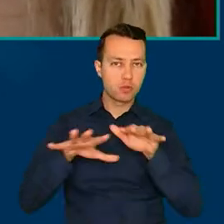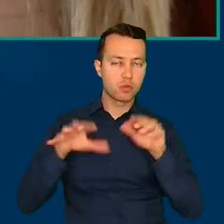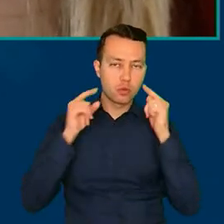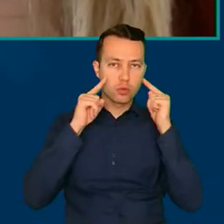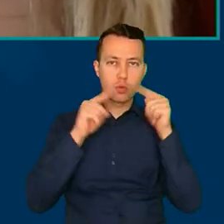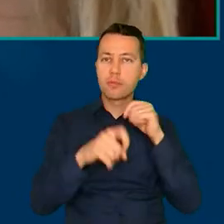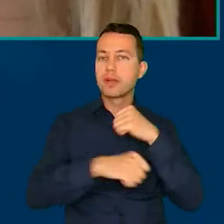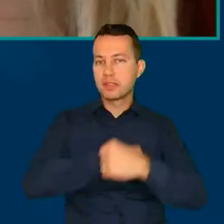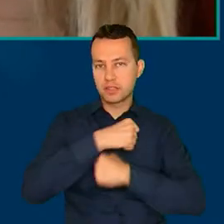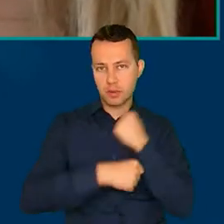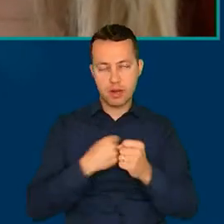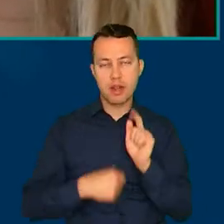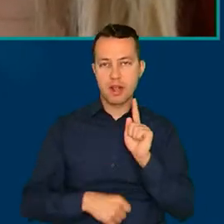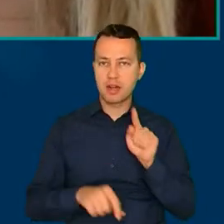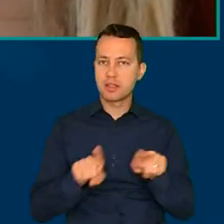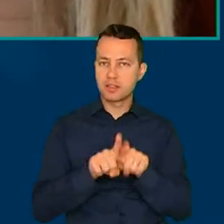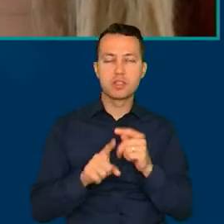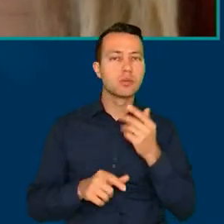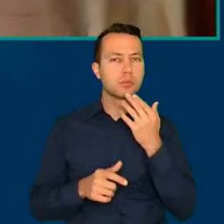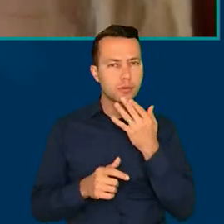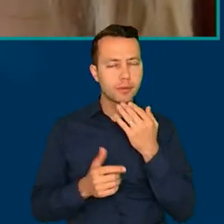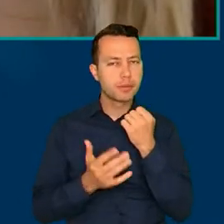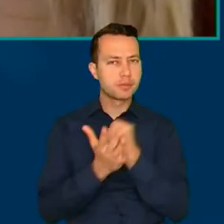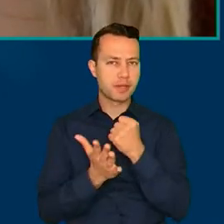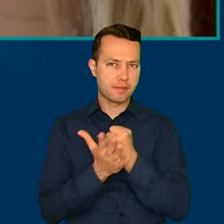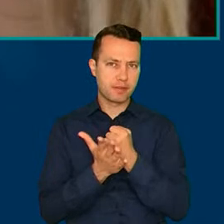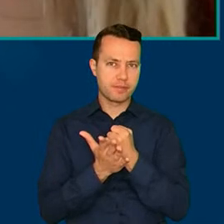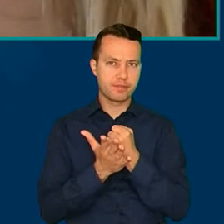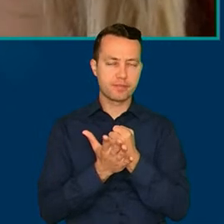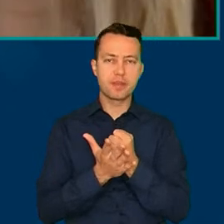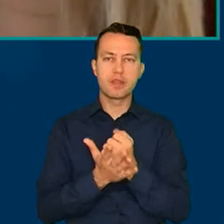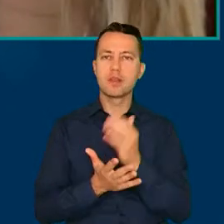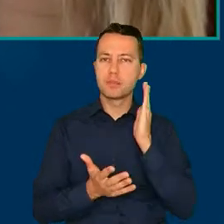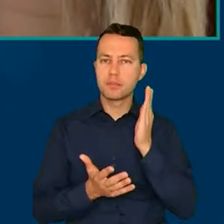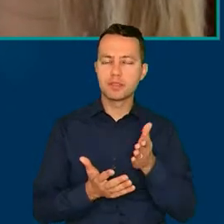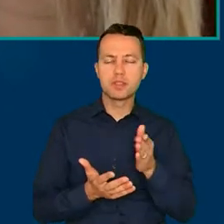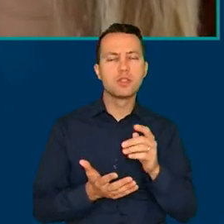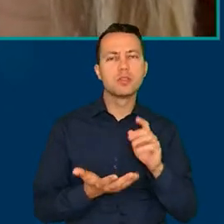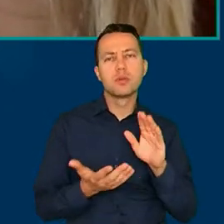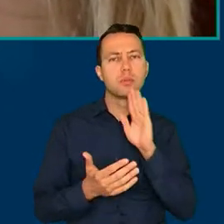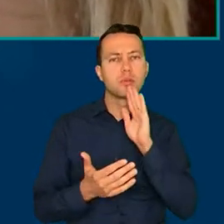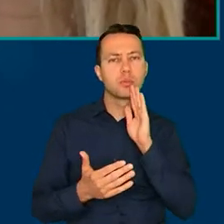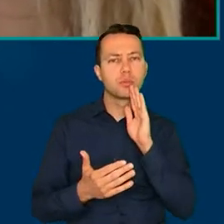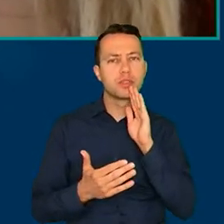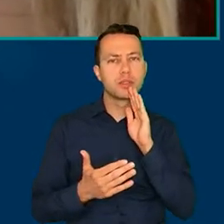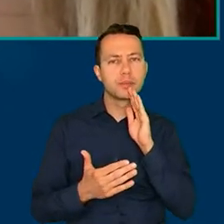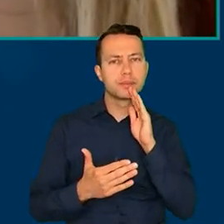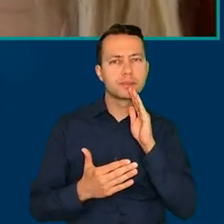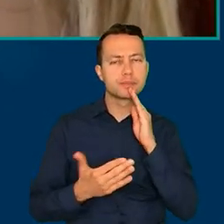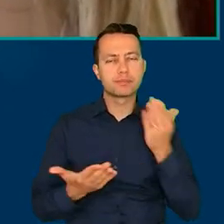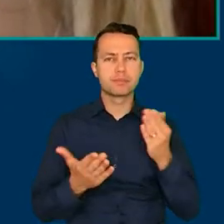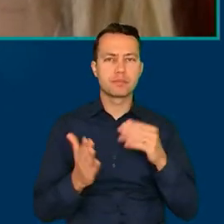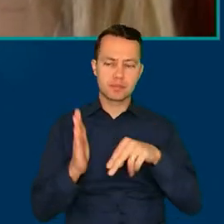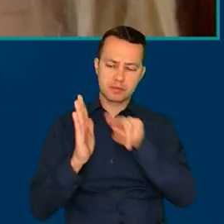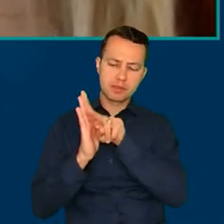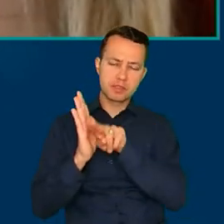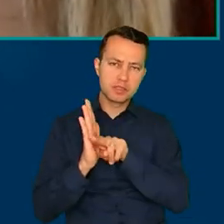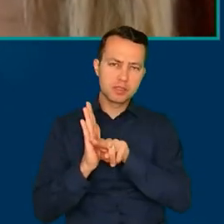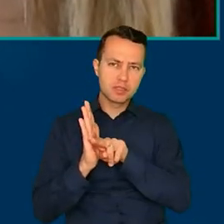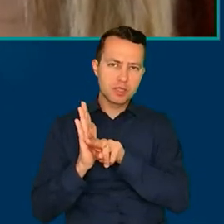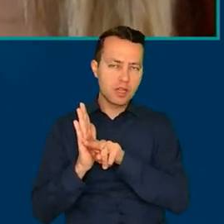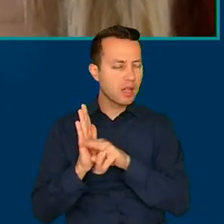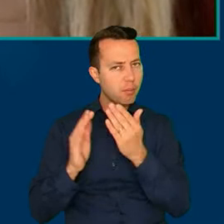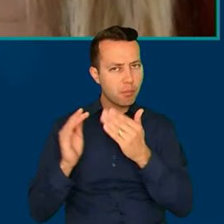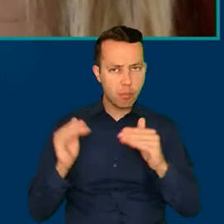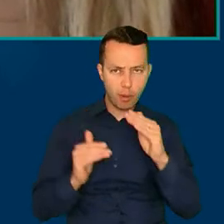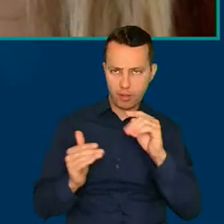not just in terms of direct suppliers or customers, but across the entire value chain, which I know is quite,